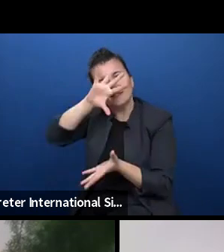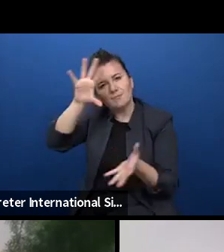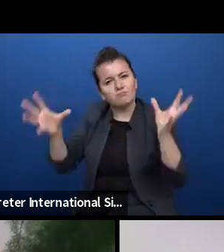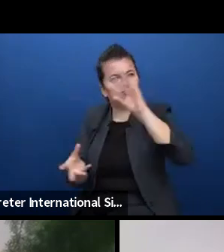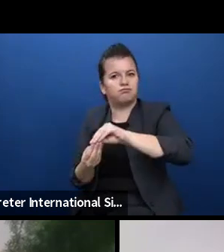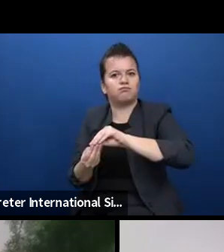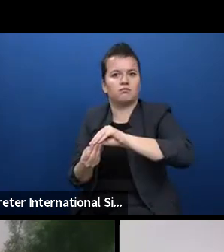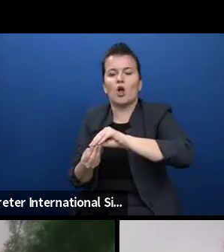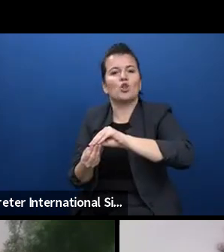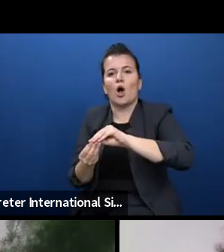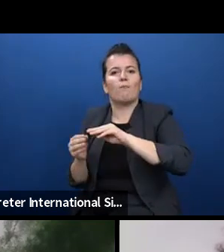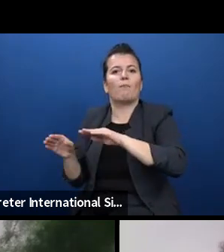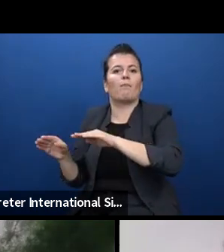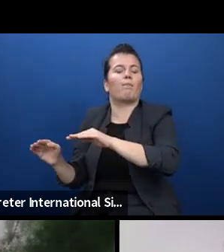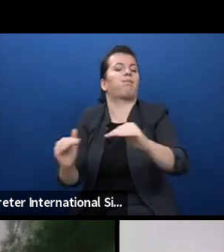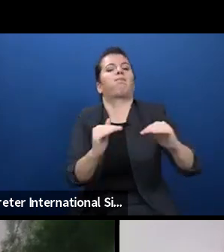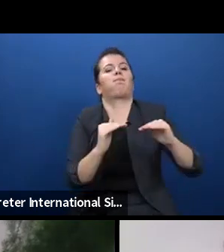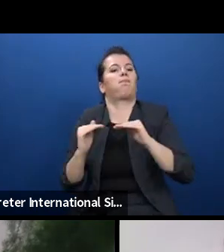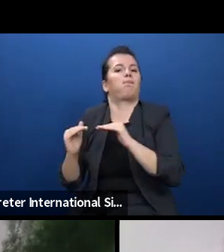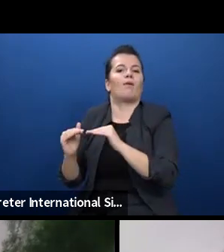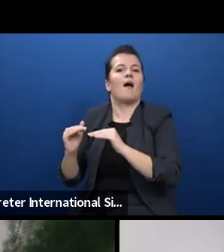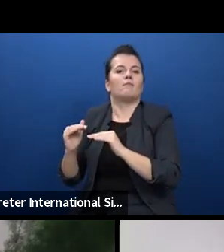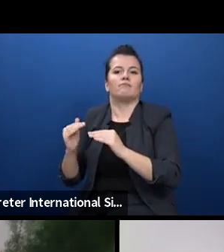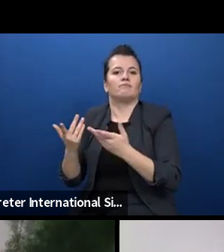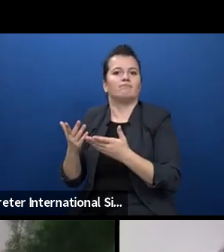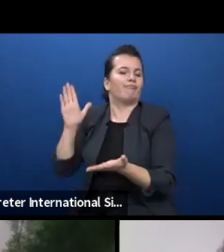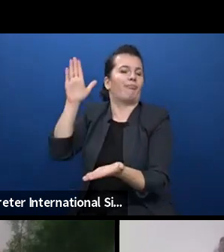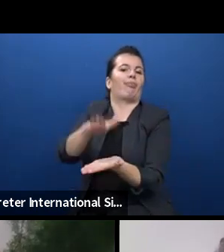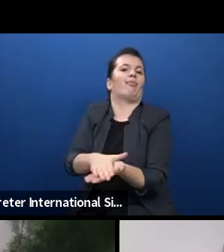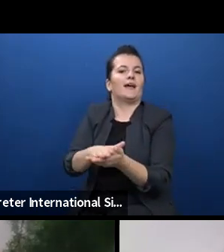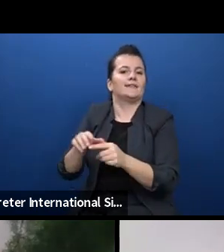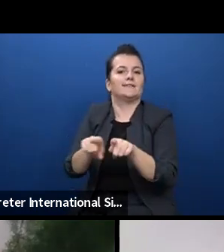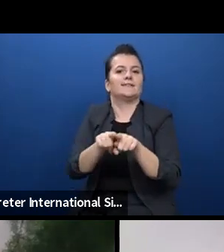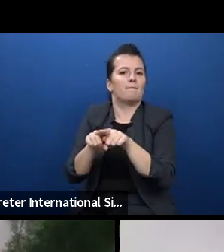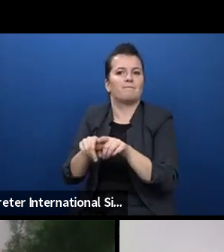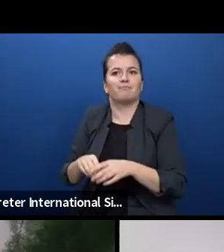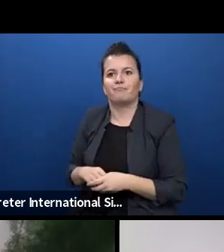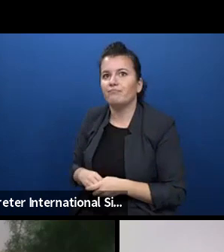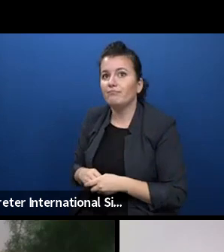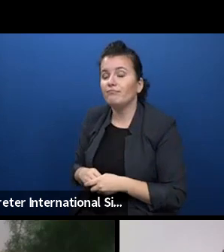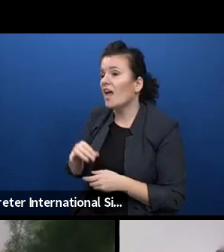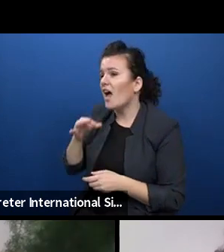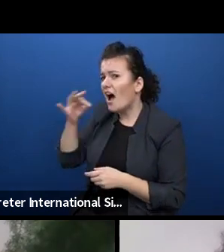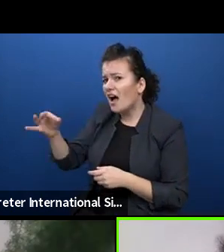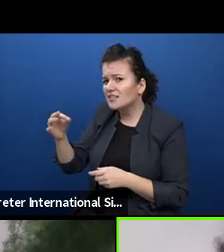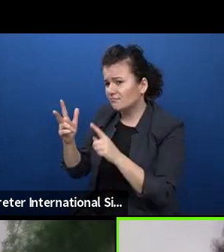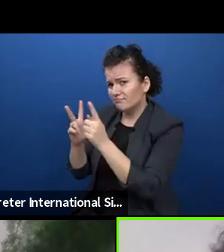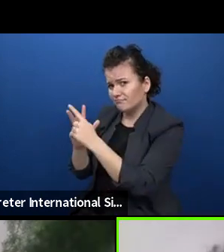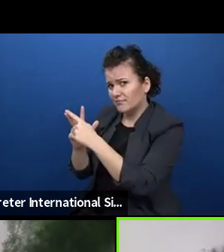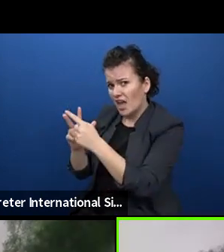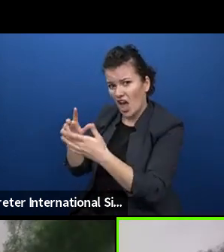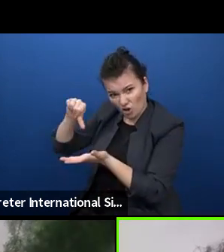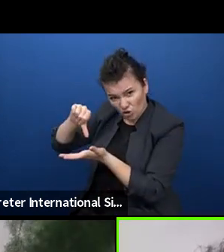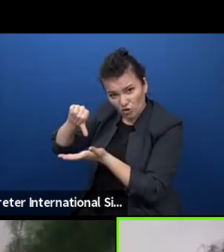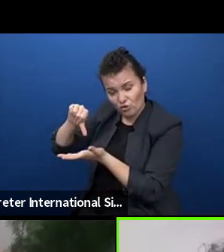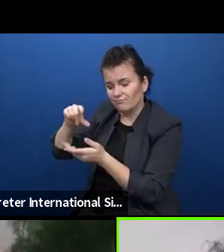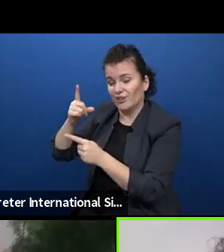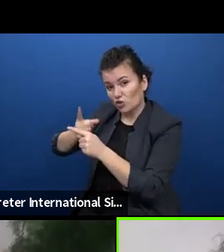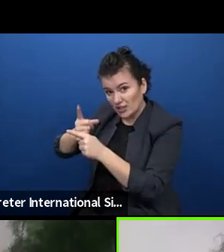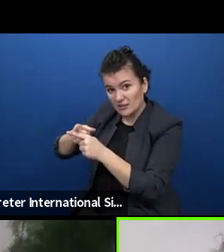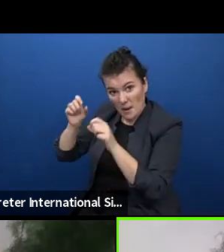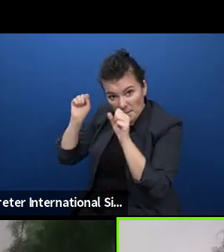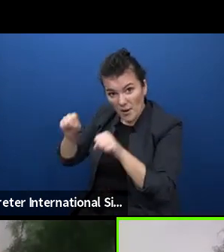Christos, do you think that would work for Greece, not Cyprus, but Greece, and no flying? I don't think you I